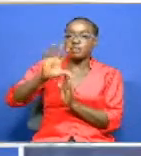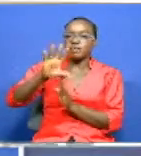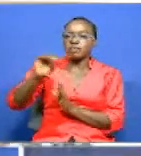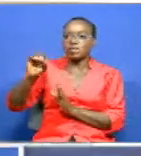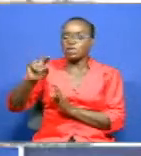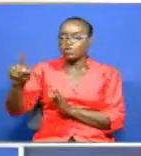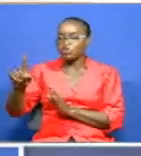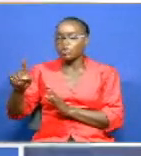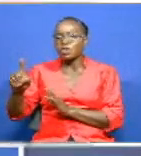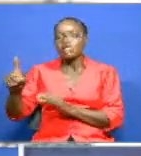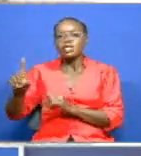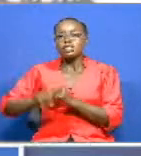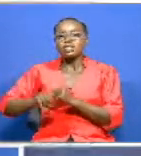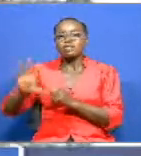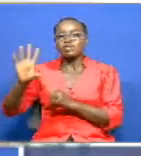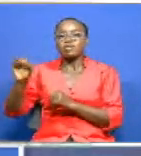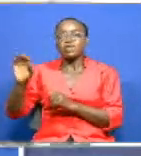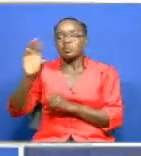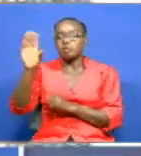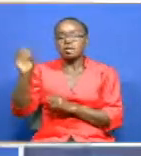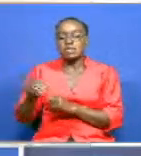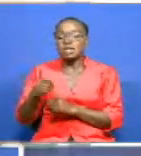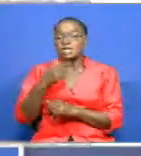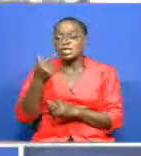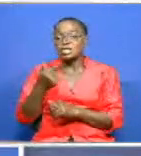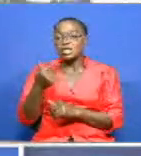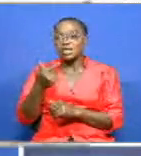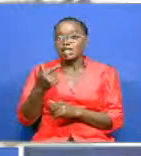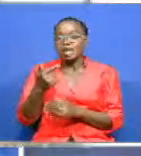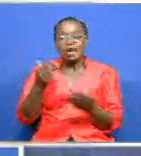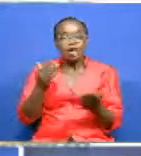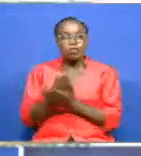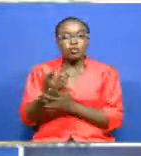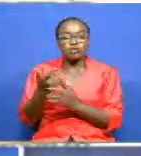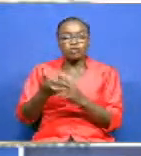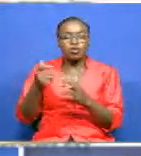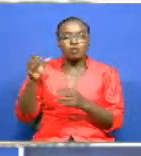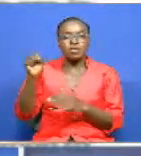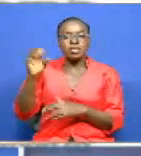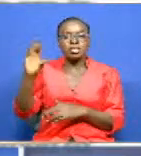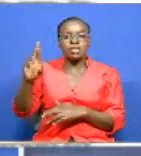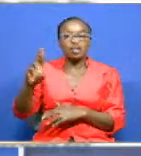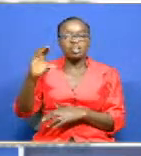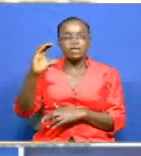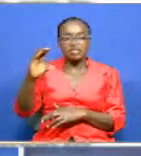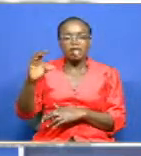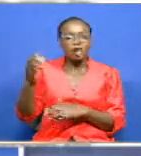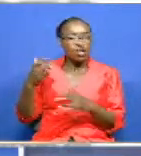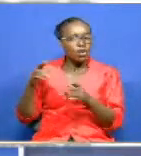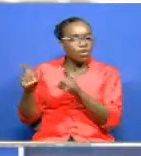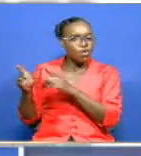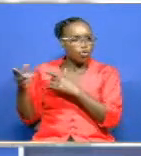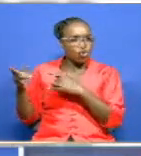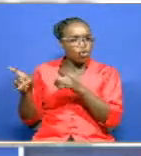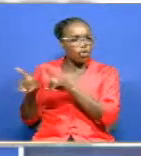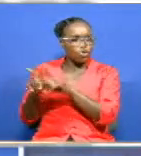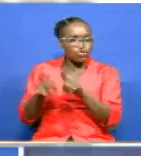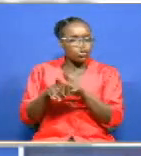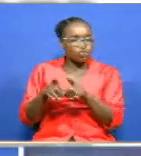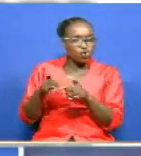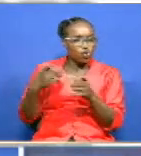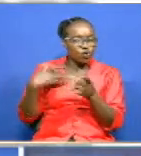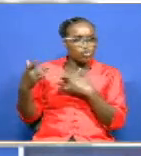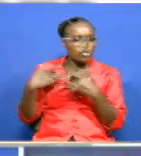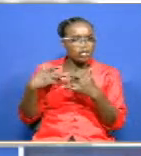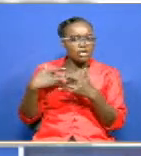to 650%, saying it required approval from SRC. They are also concerned on the conversion of contracts